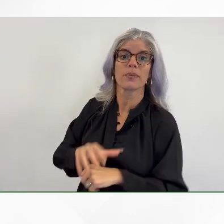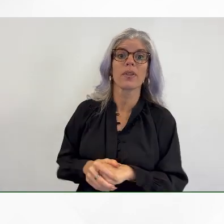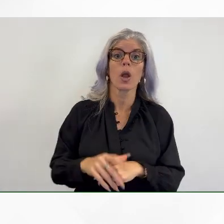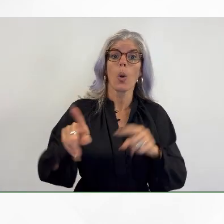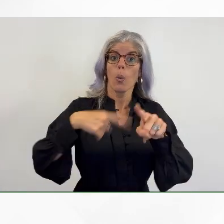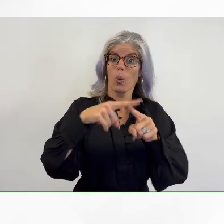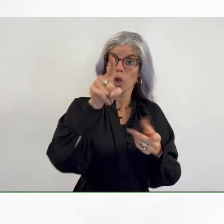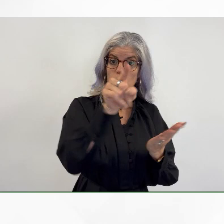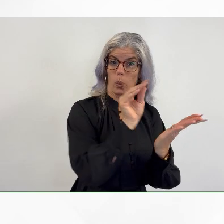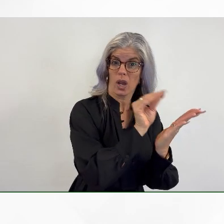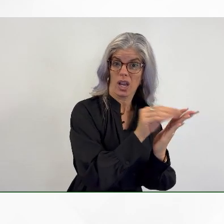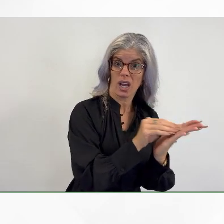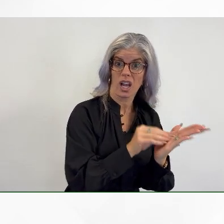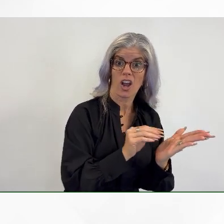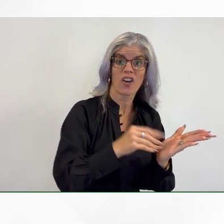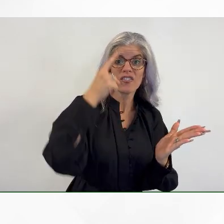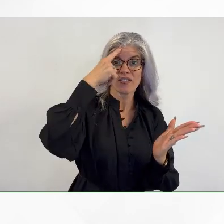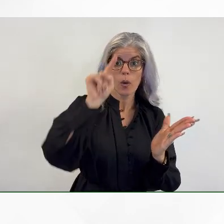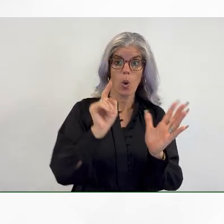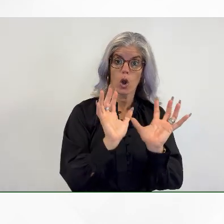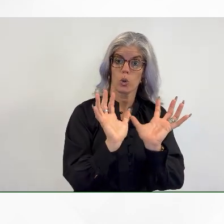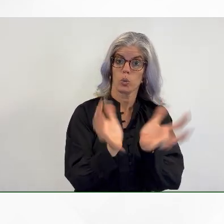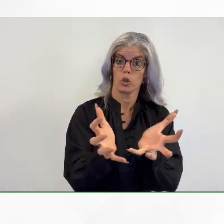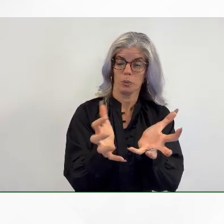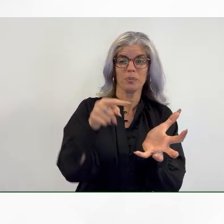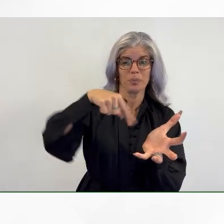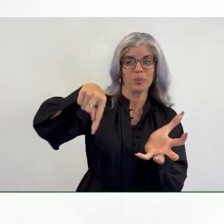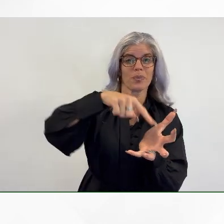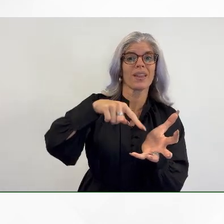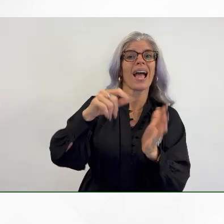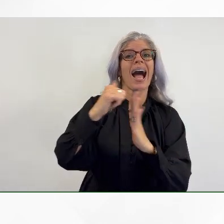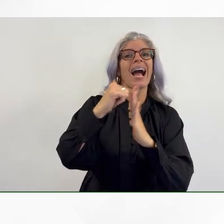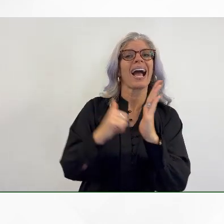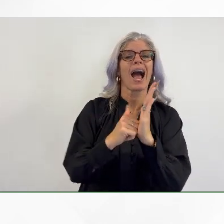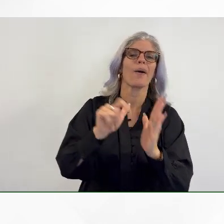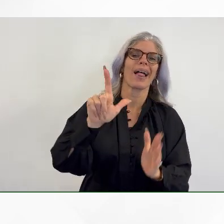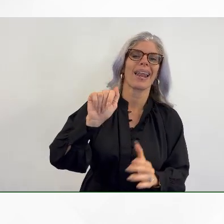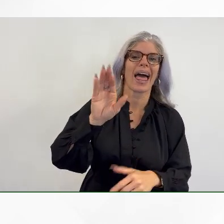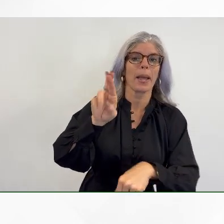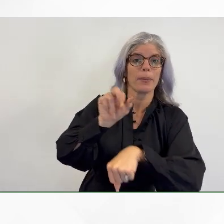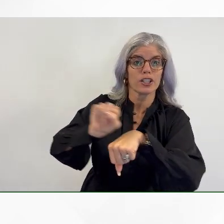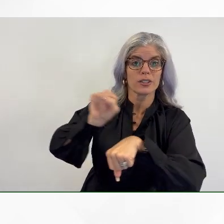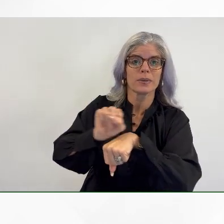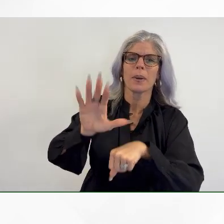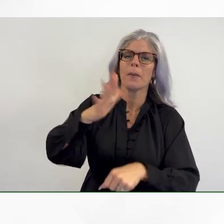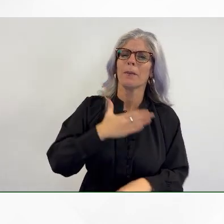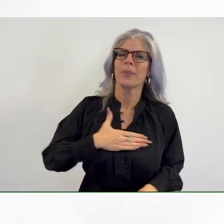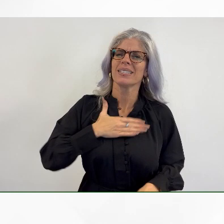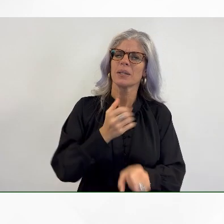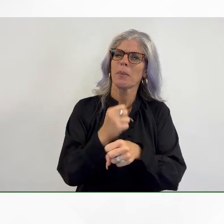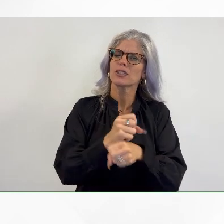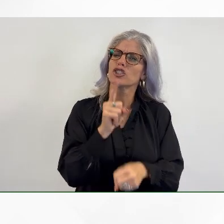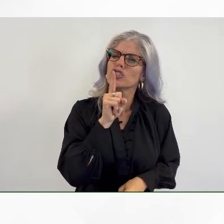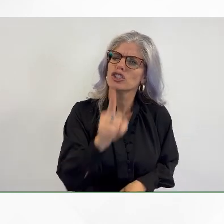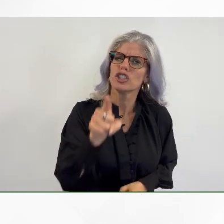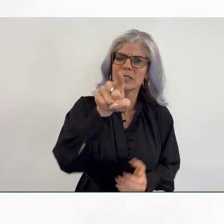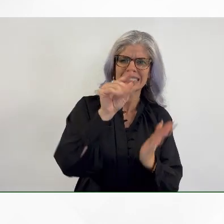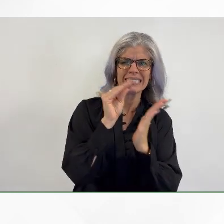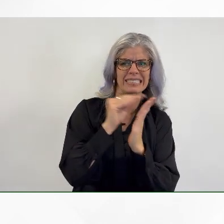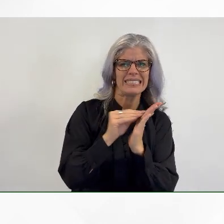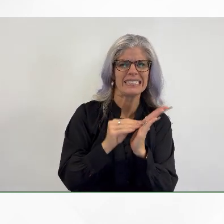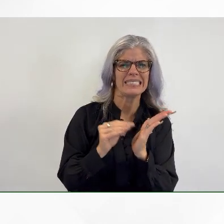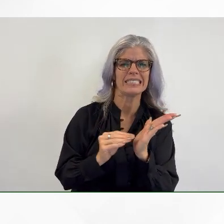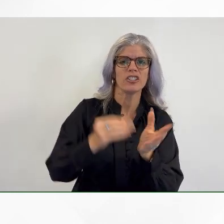fringe benefits, a description of work performed, which includes the location, and you can provide this in daily logs, activity reports, or other